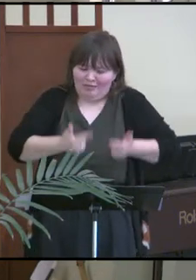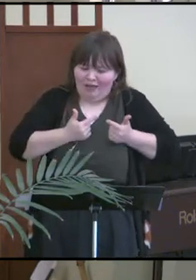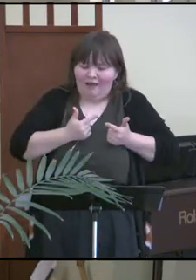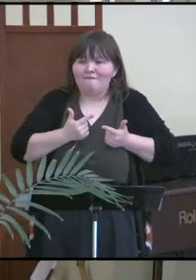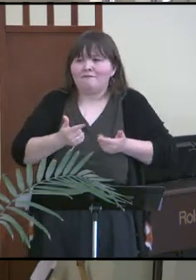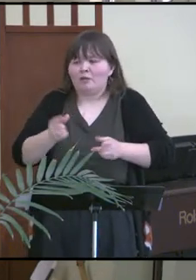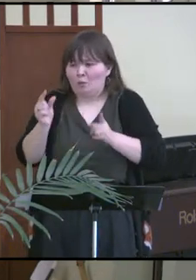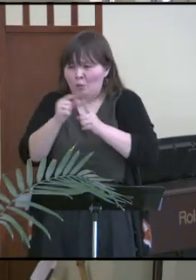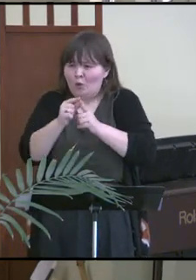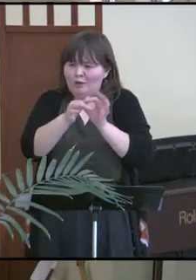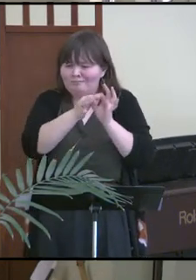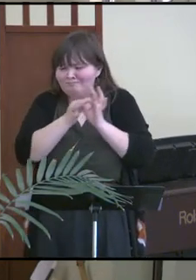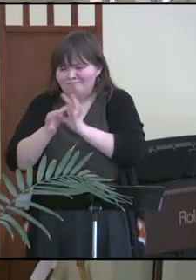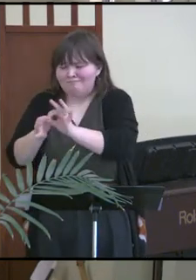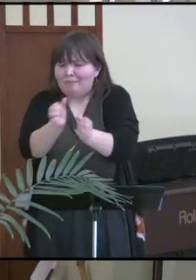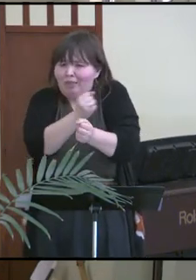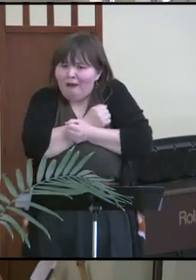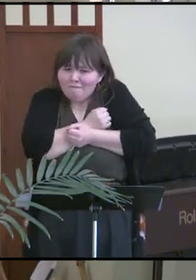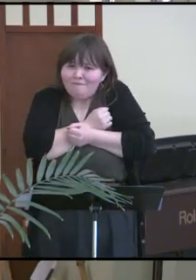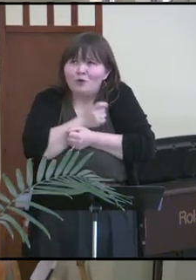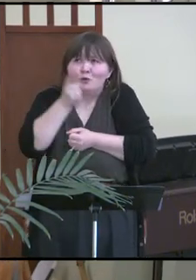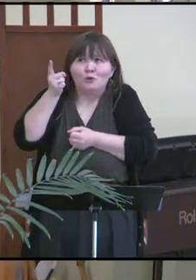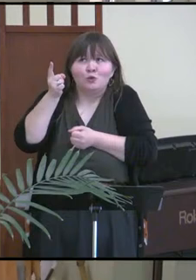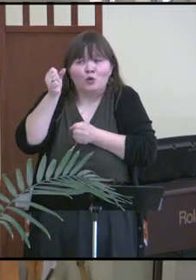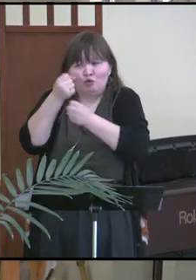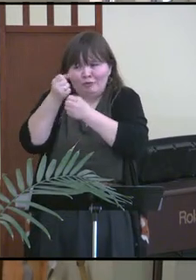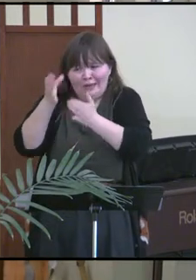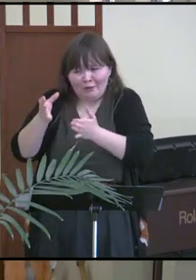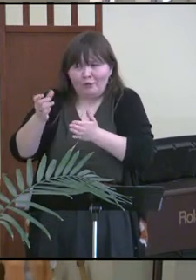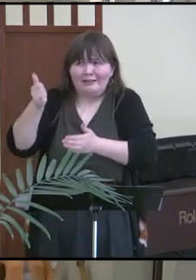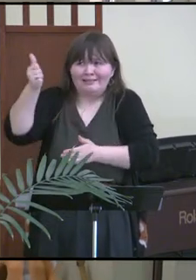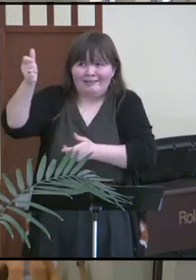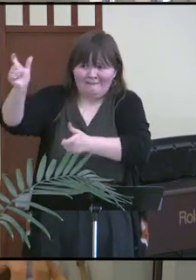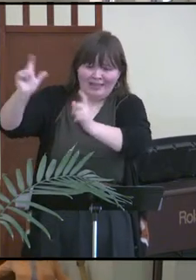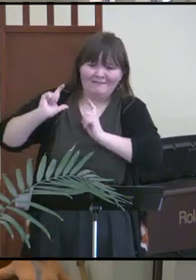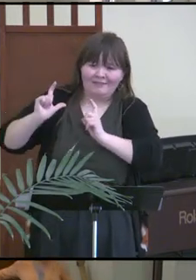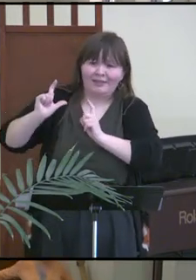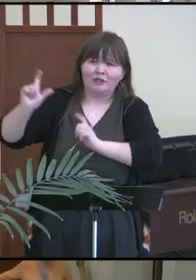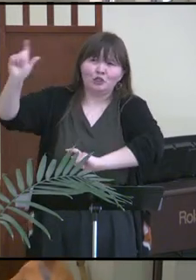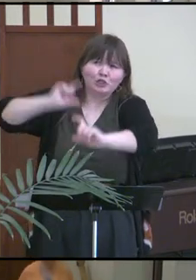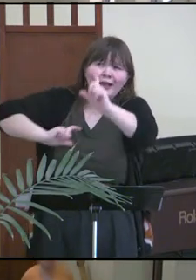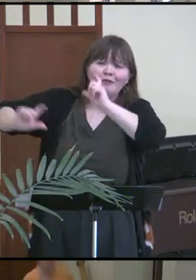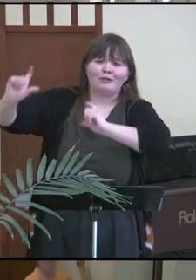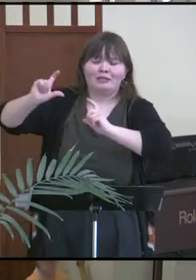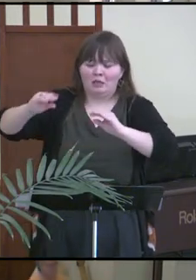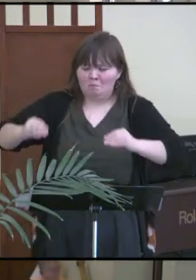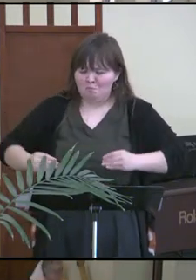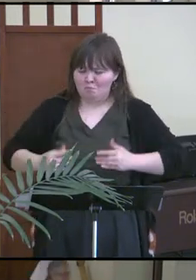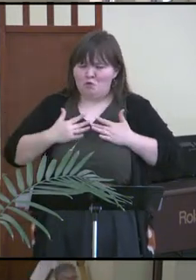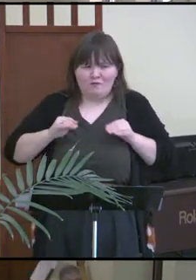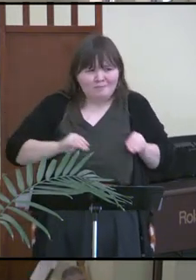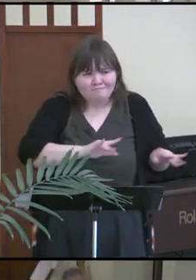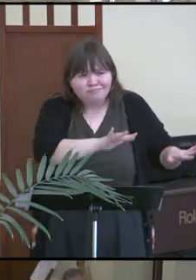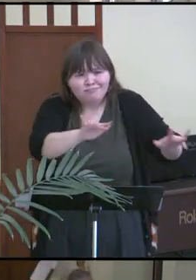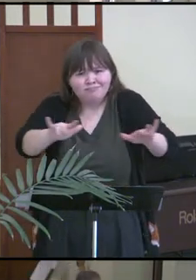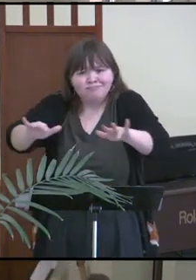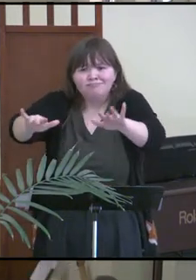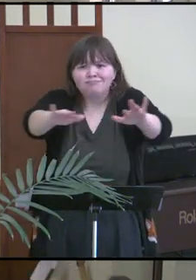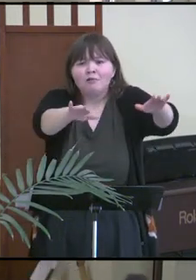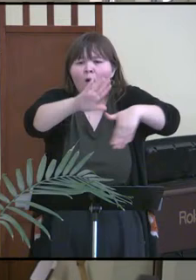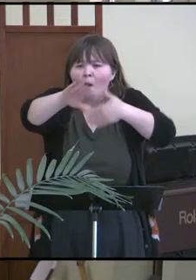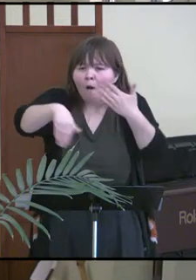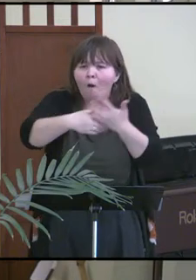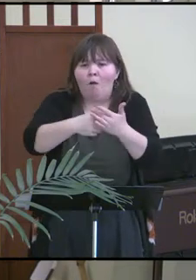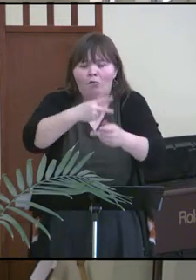love, you are creative and self-giving, generously moving in all the near and distant corners of